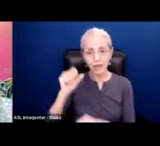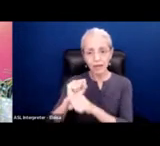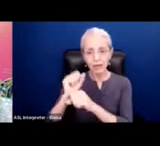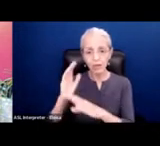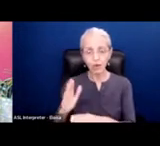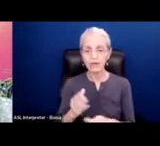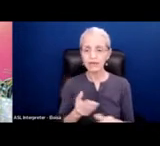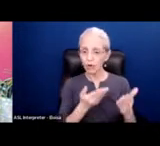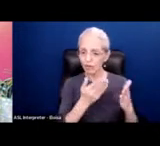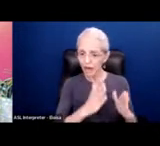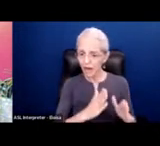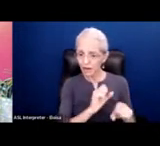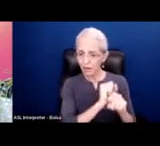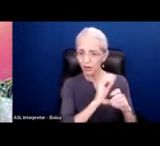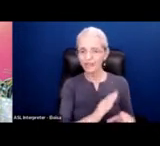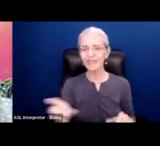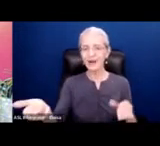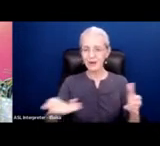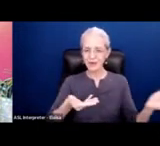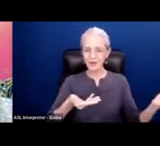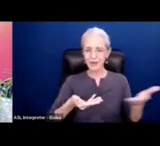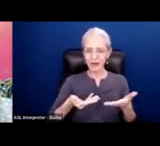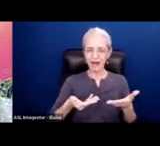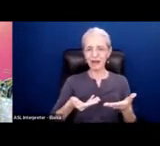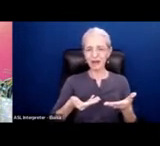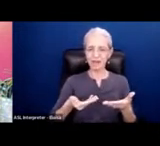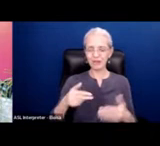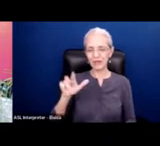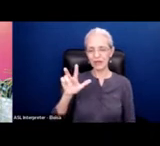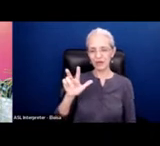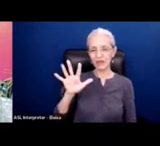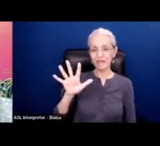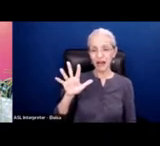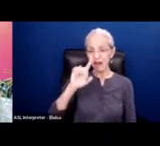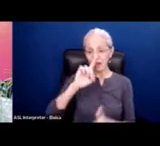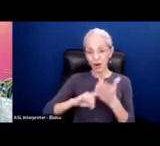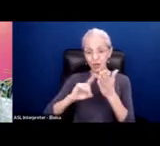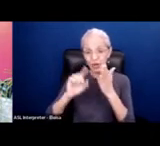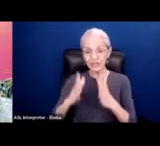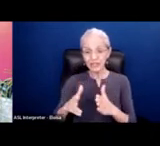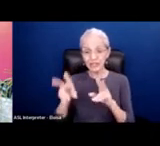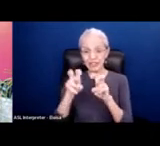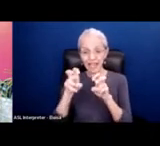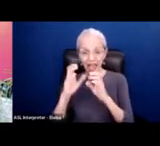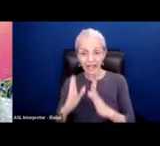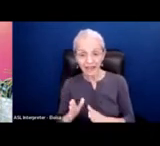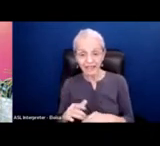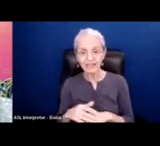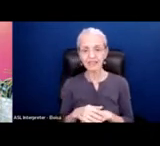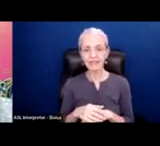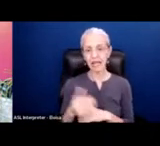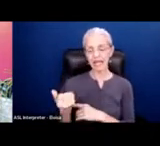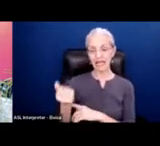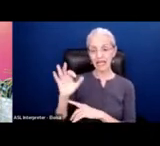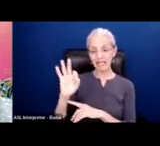provider employees. Welcome to the 35 researchers and analysts today, 19 peer specialists,